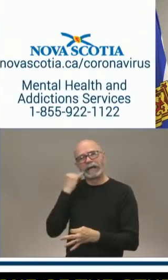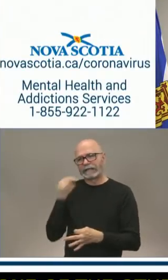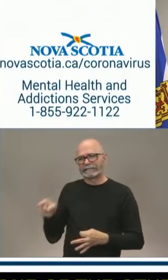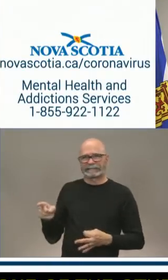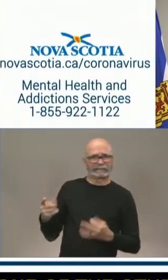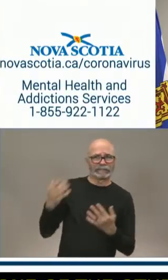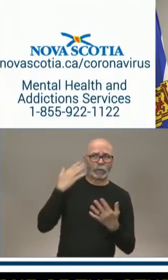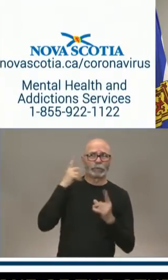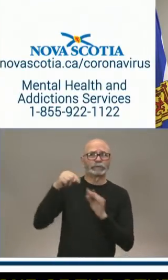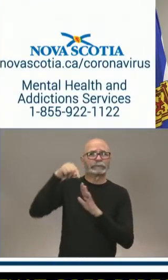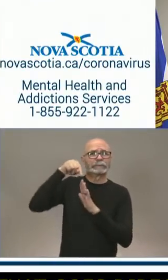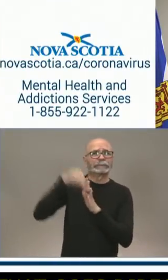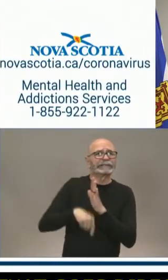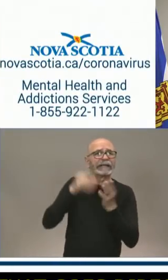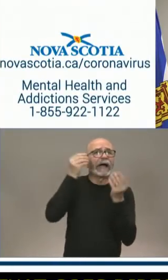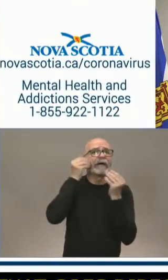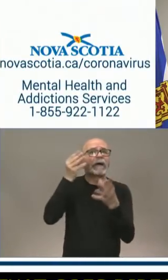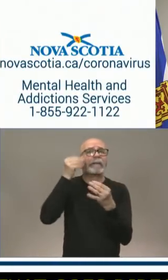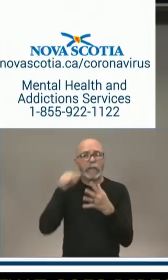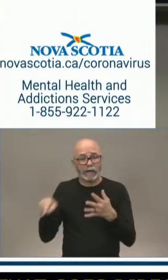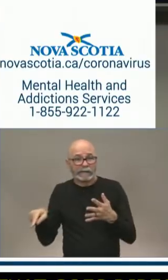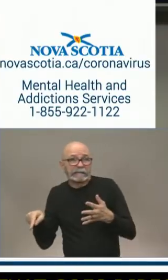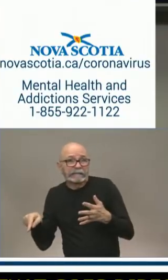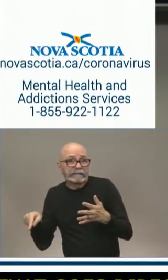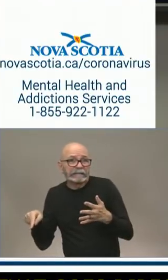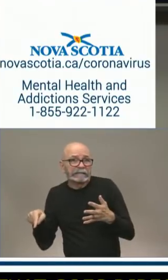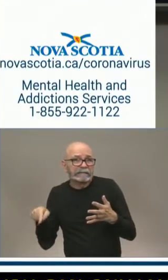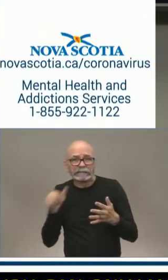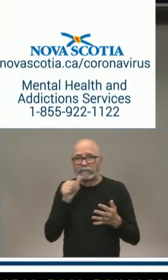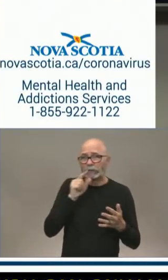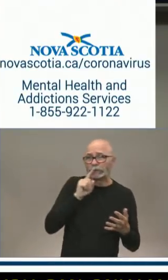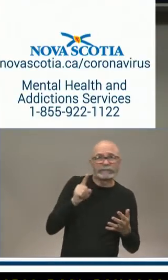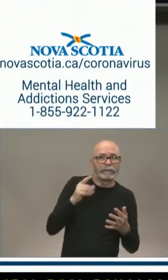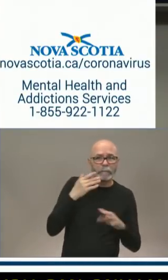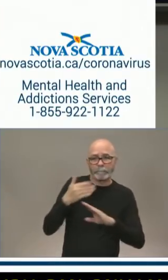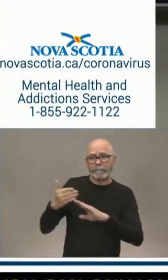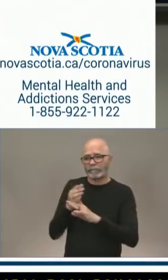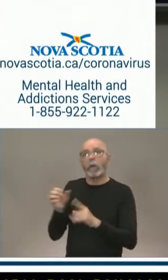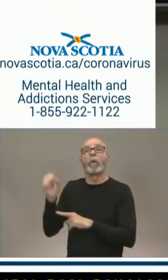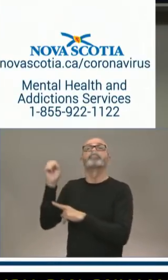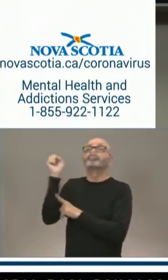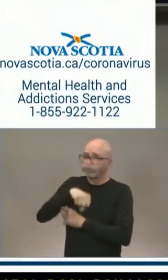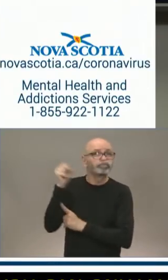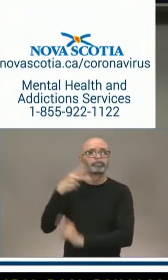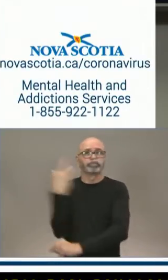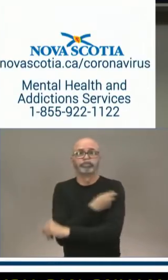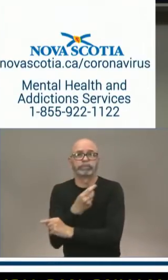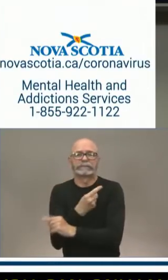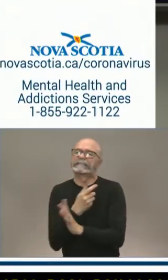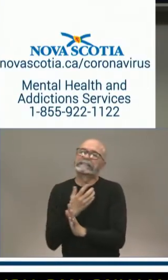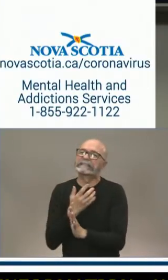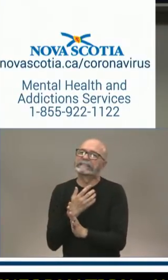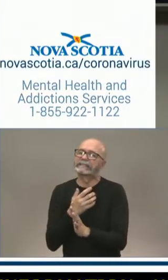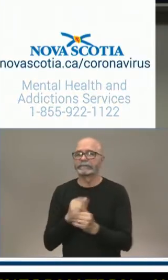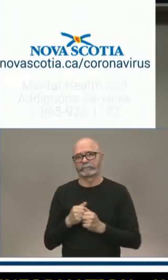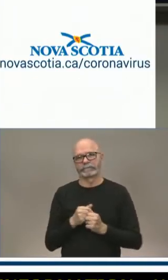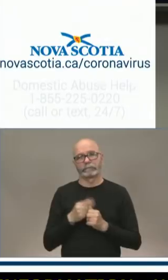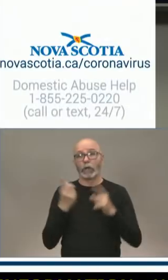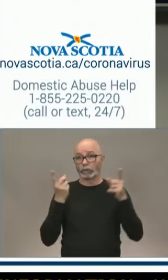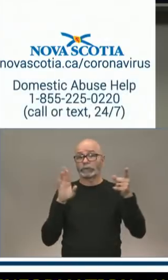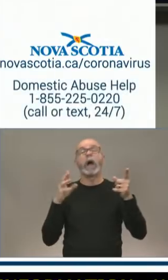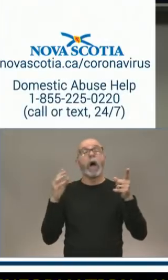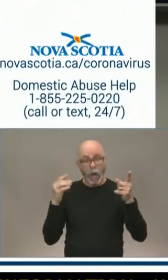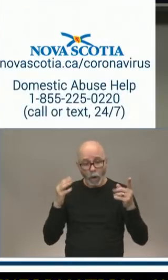advice to those people? Well, I mean, you got let us work the information. What I'll say today is we know that all the vaccines provide a good level